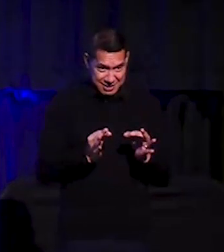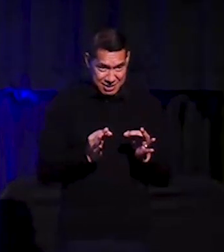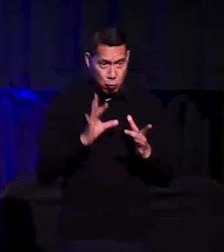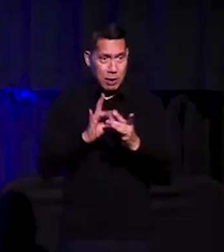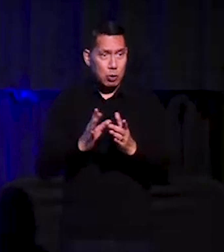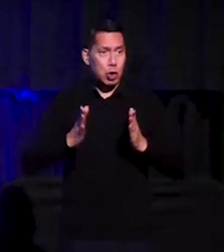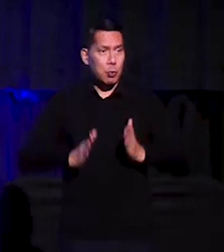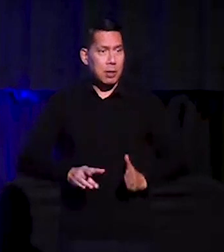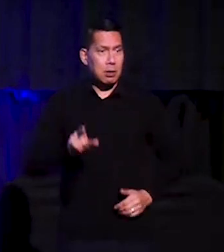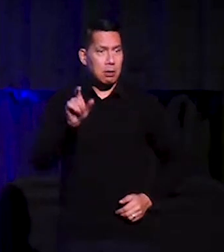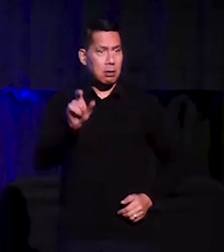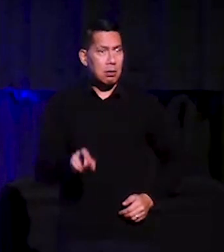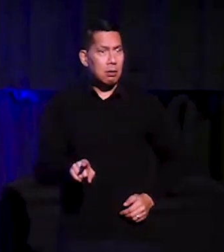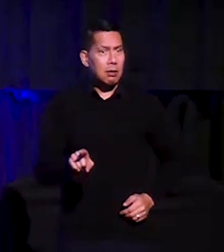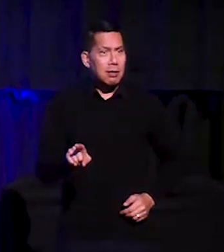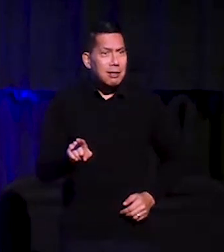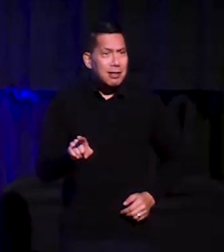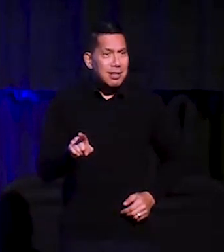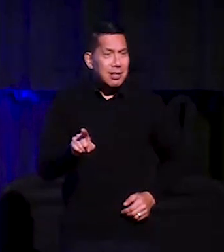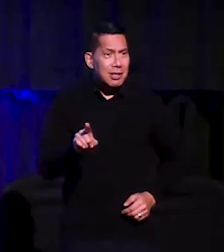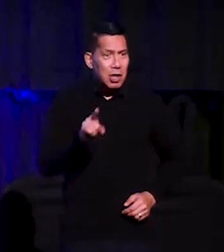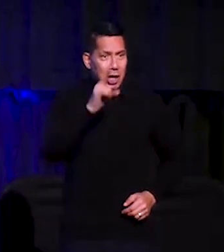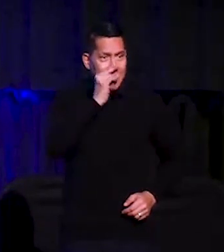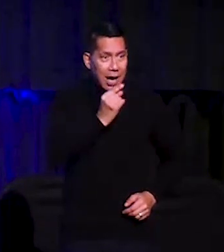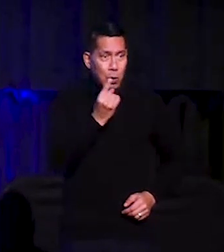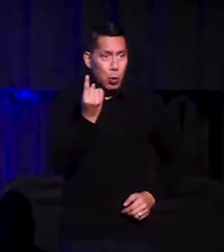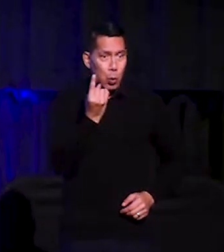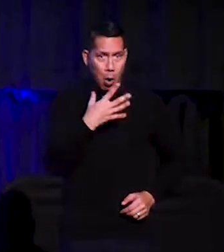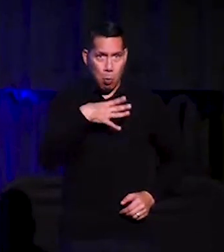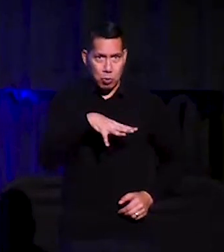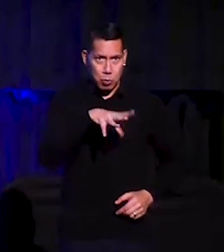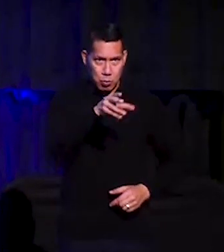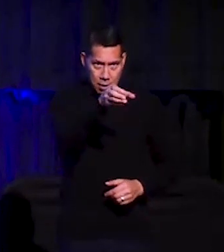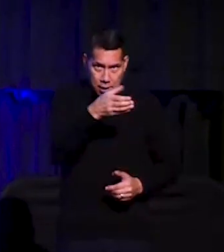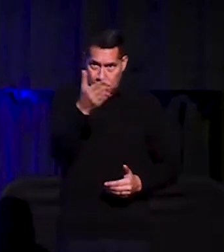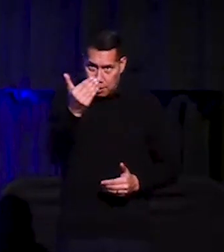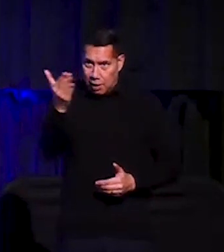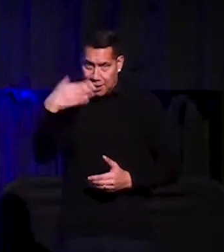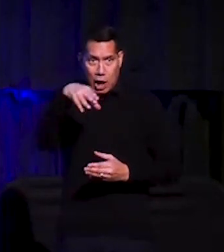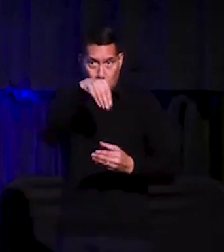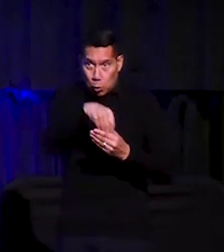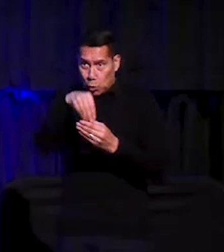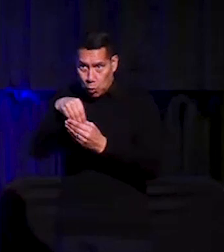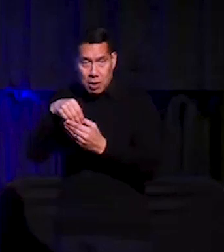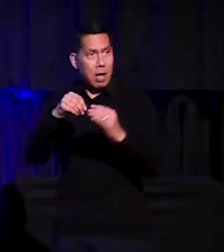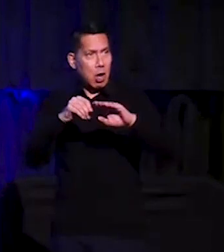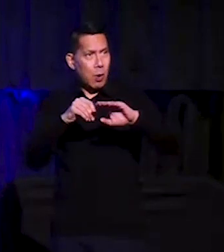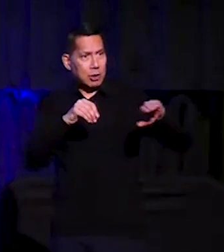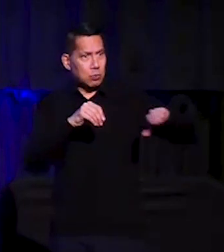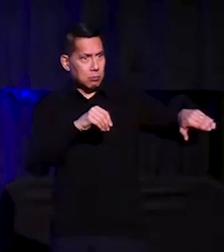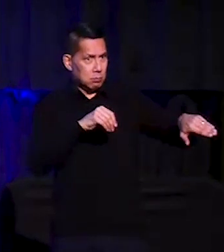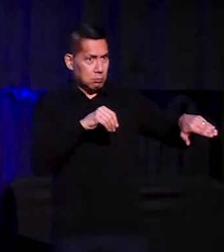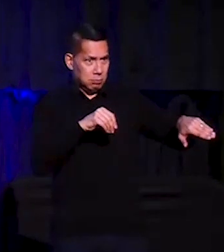decision. And you get to choose who to include, who to exclude. Building accessibility